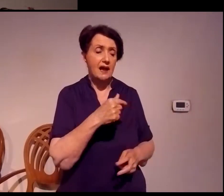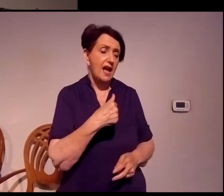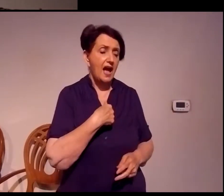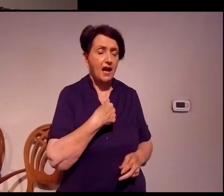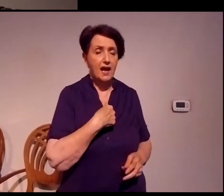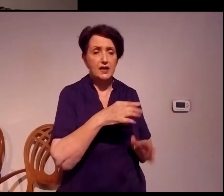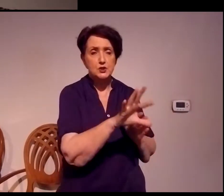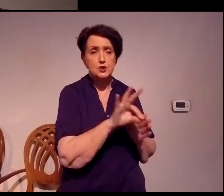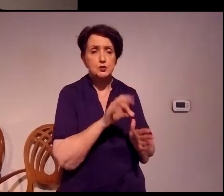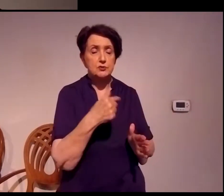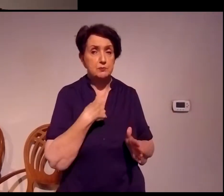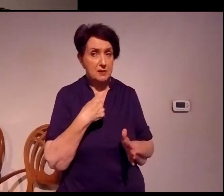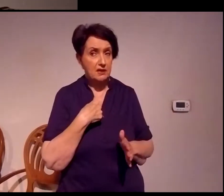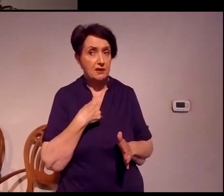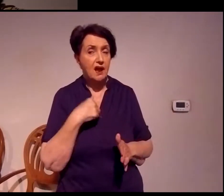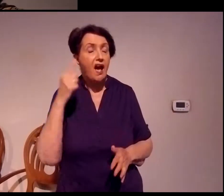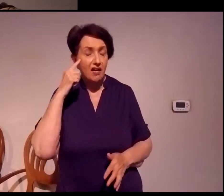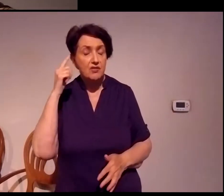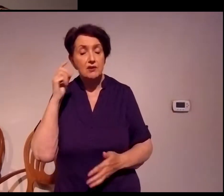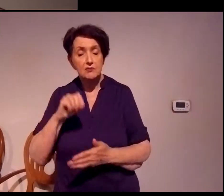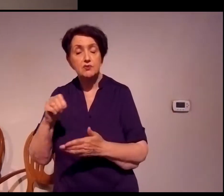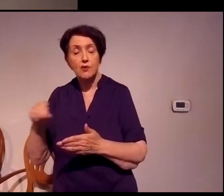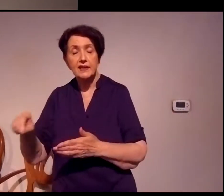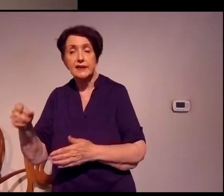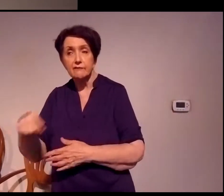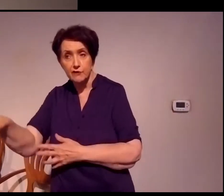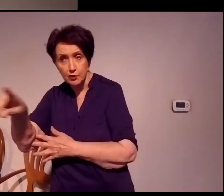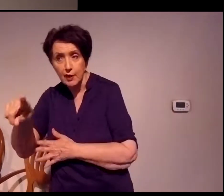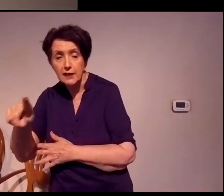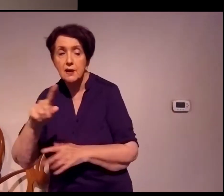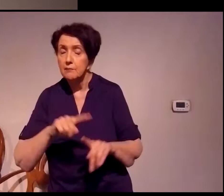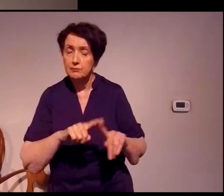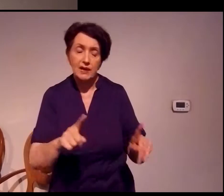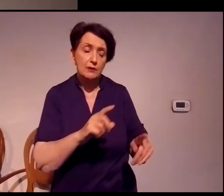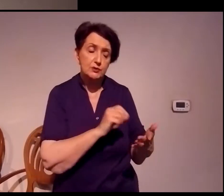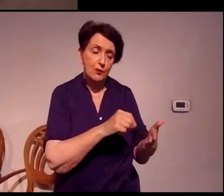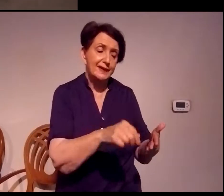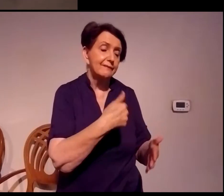thought I was writing it for other people, but I was writing it for me.